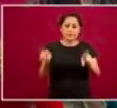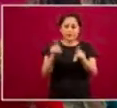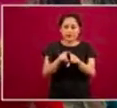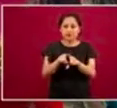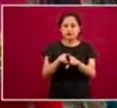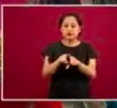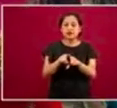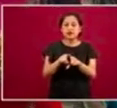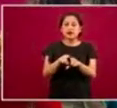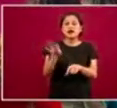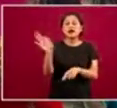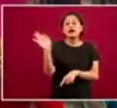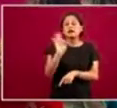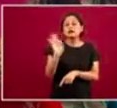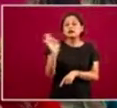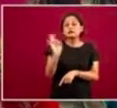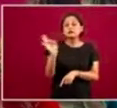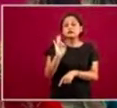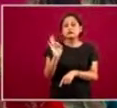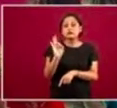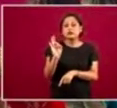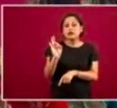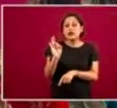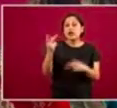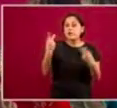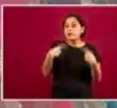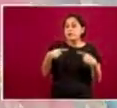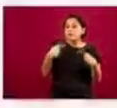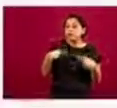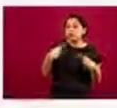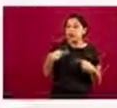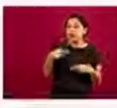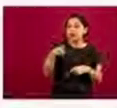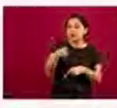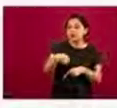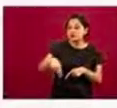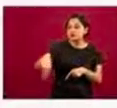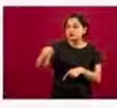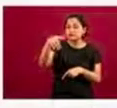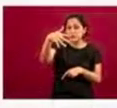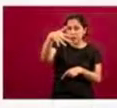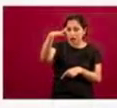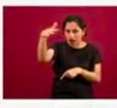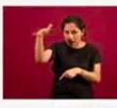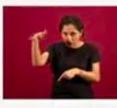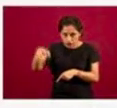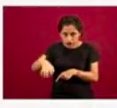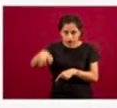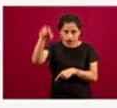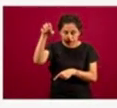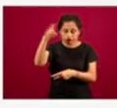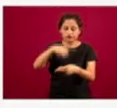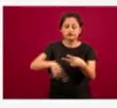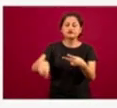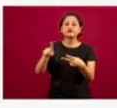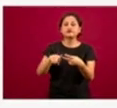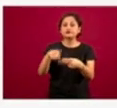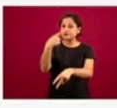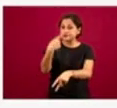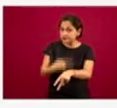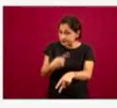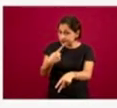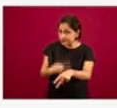most of the people who have died because of this virus have presented pre-existing conditions such